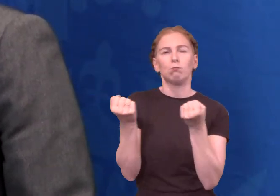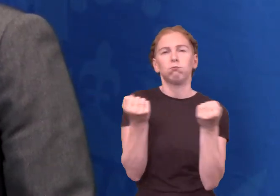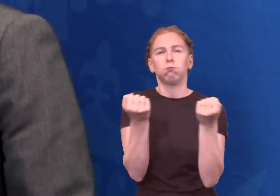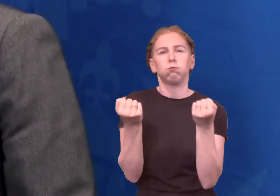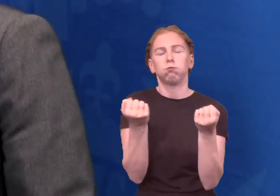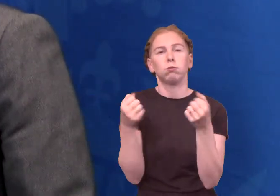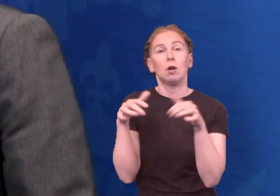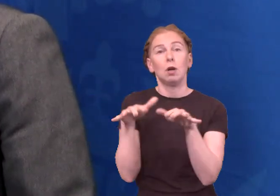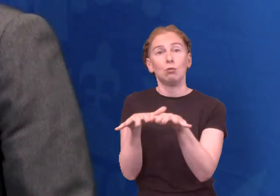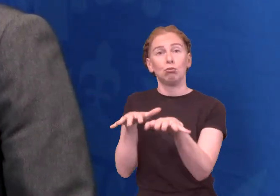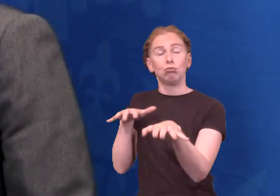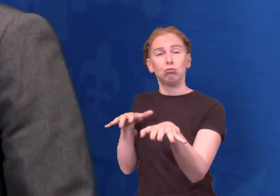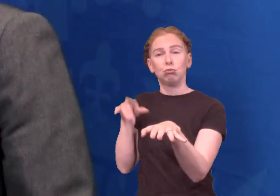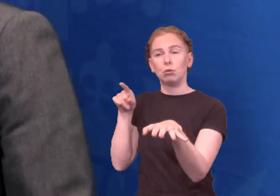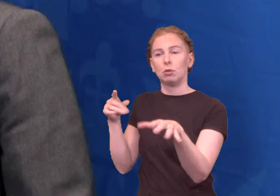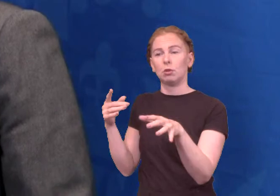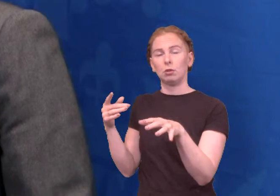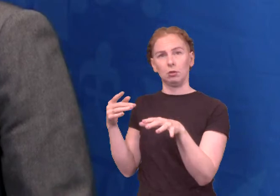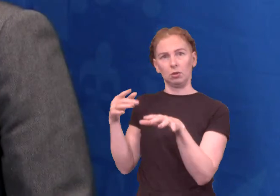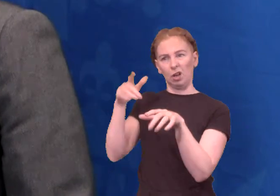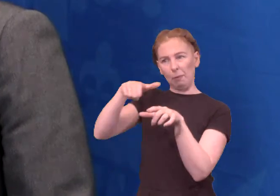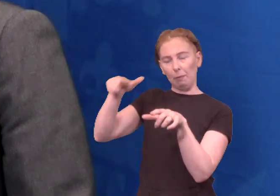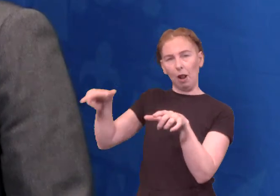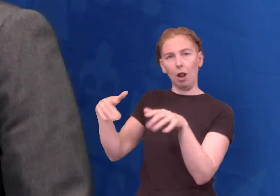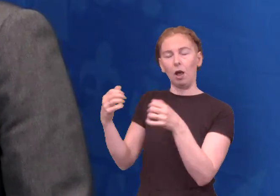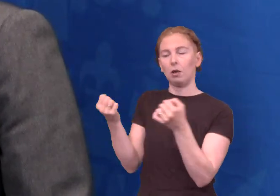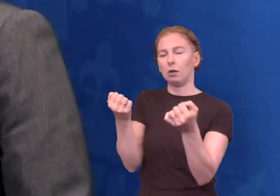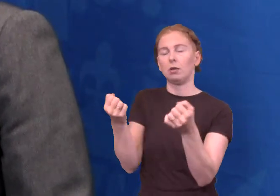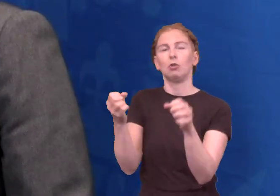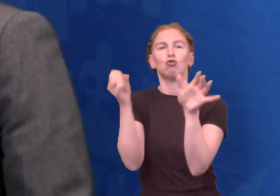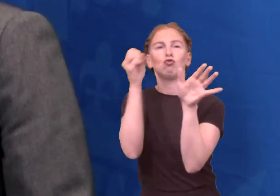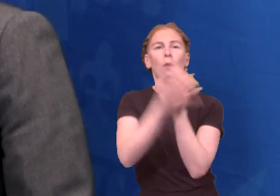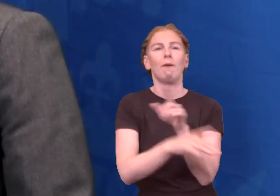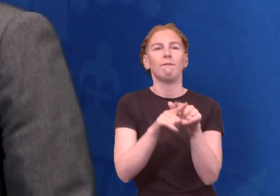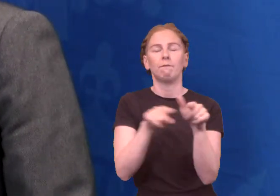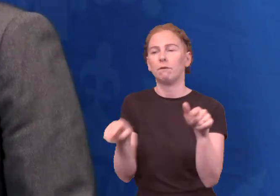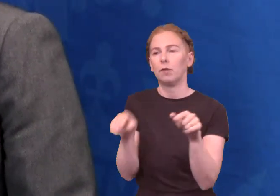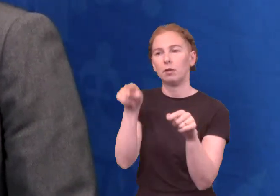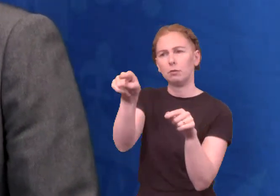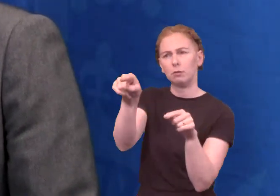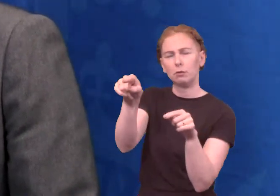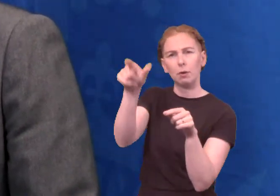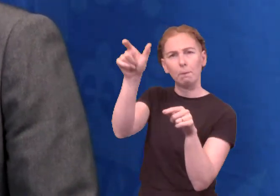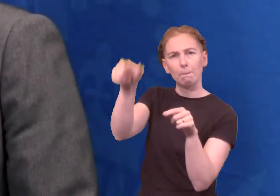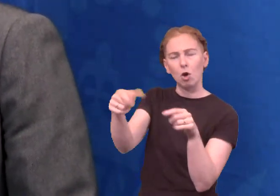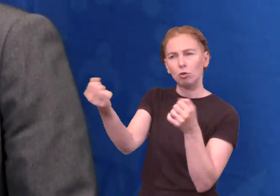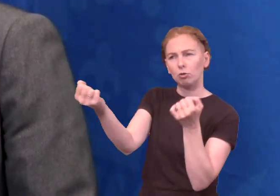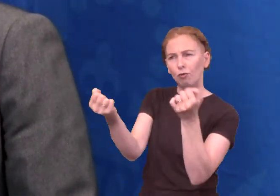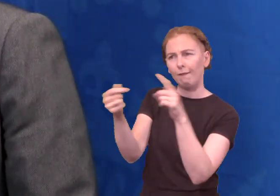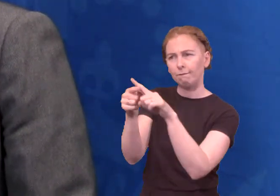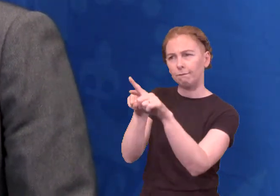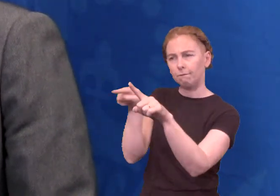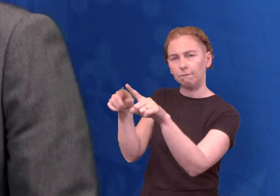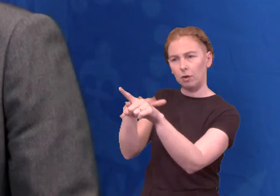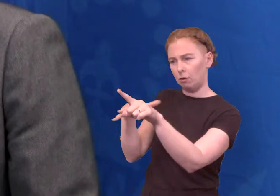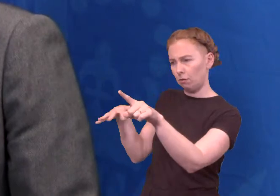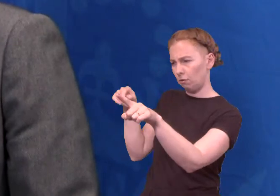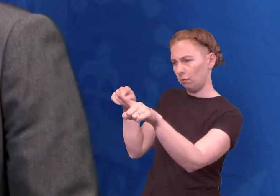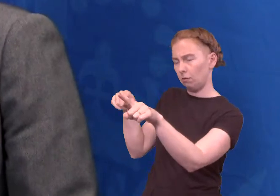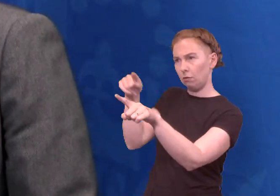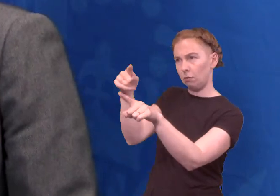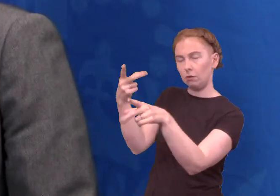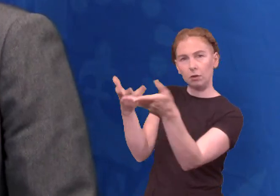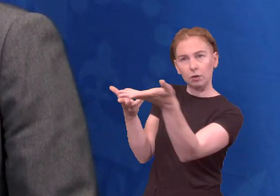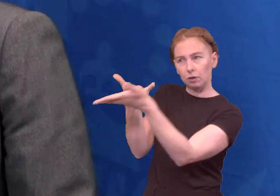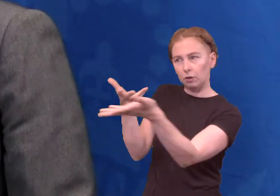doesn't even speak the same language as them. So it's really clear what's happening is that minibus is turning up in the morning, people are being told